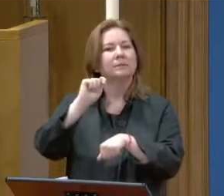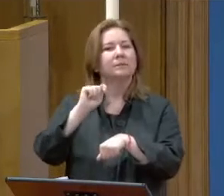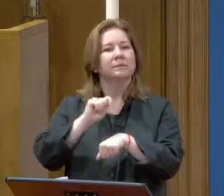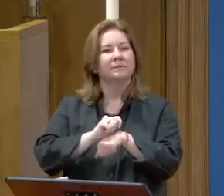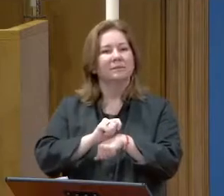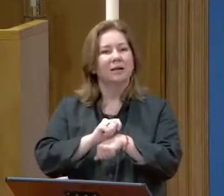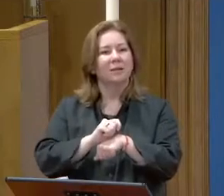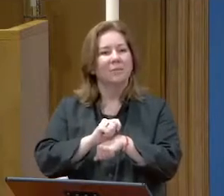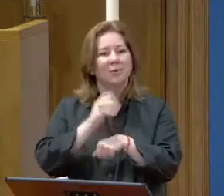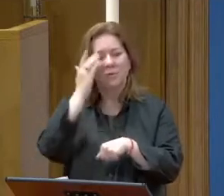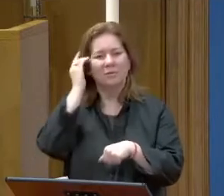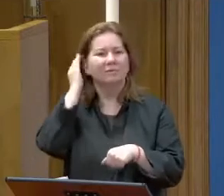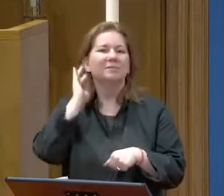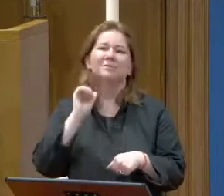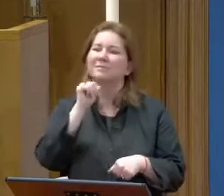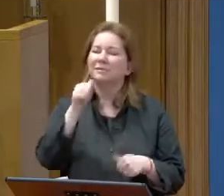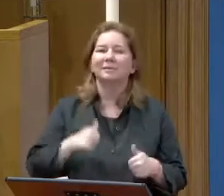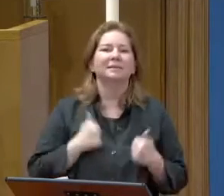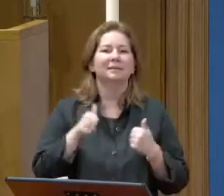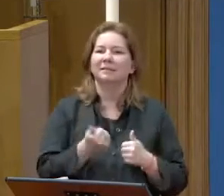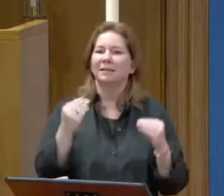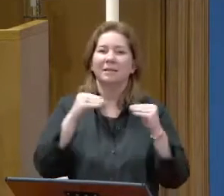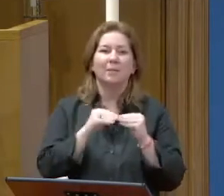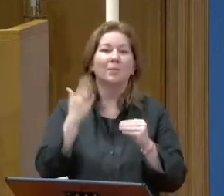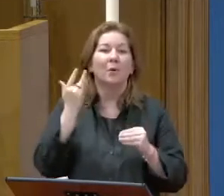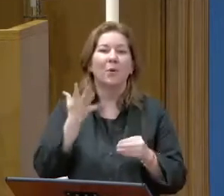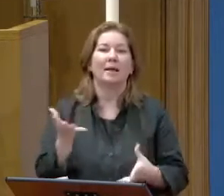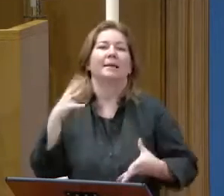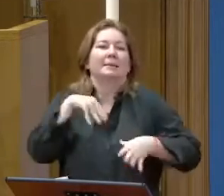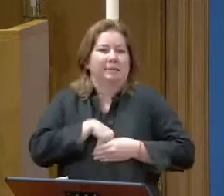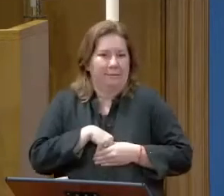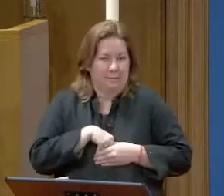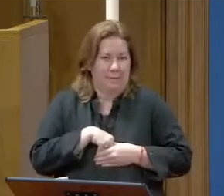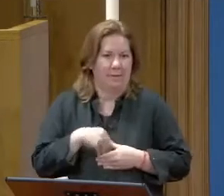a place anymore. It was in them.